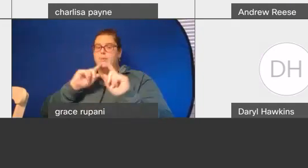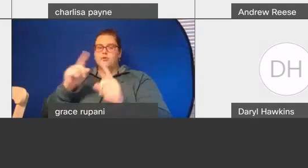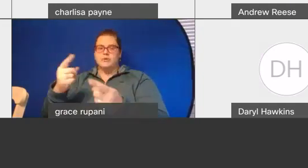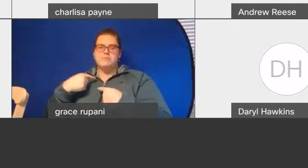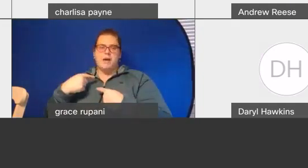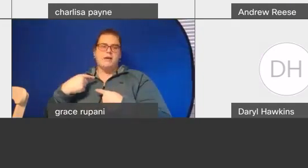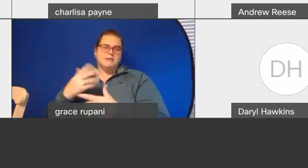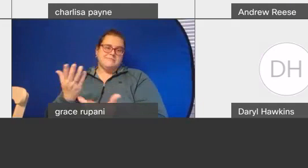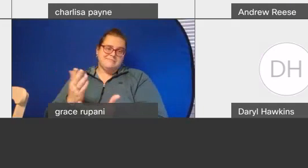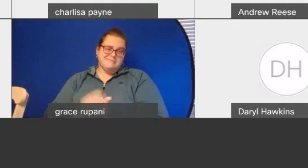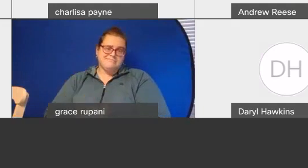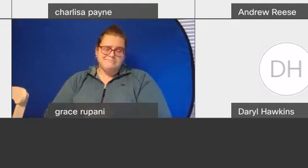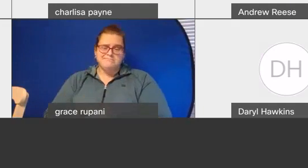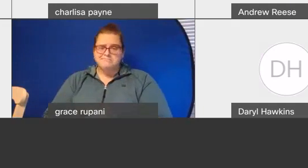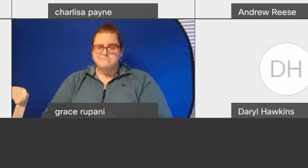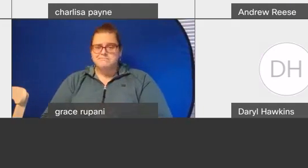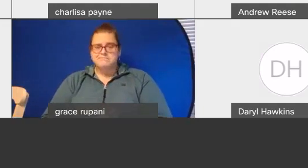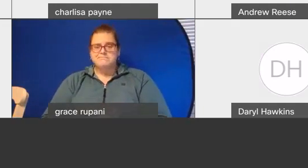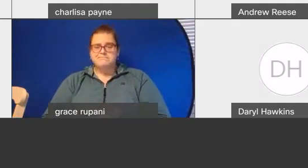from her. And